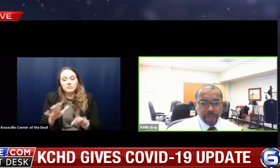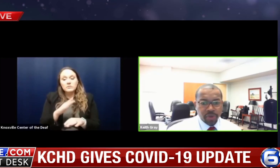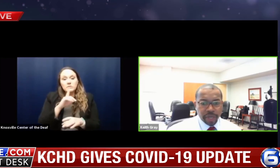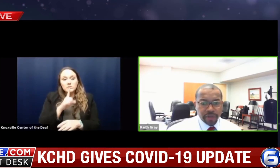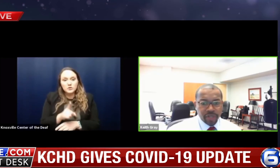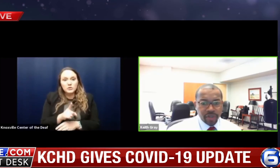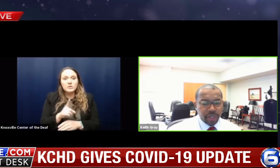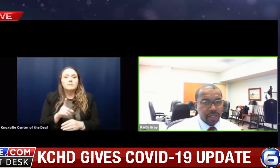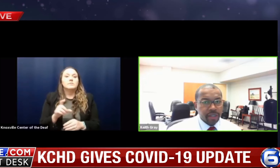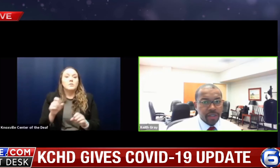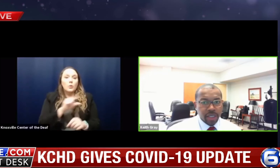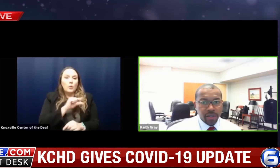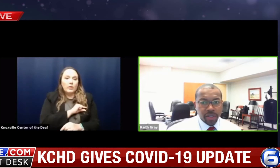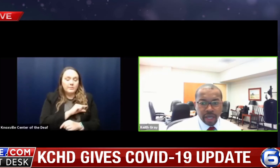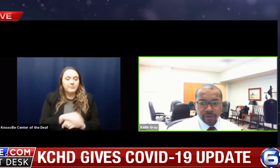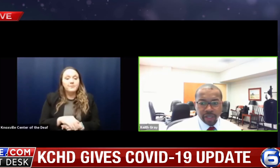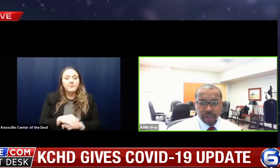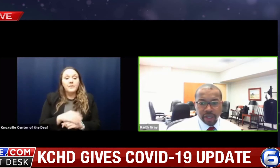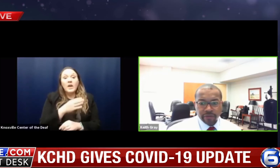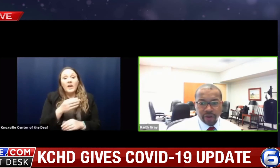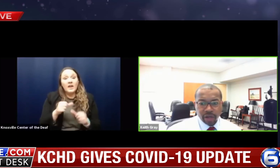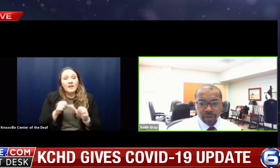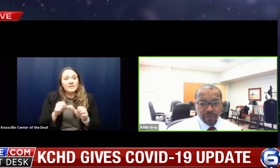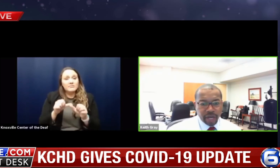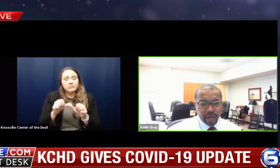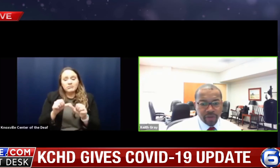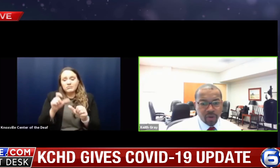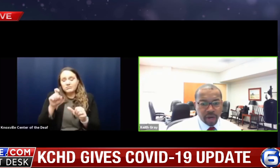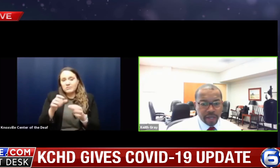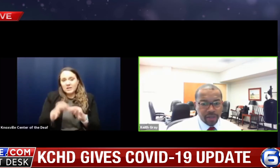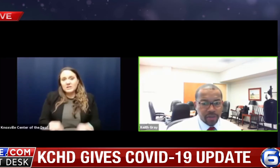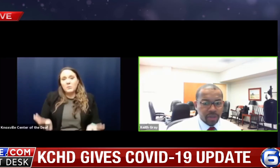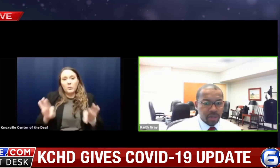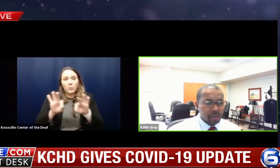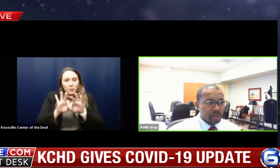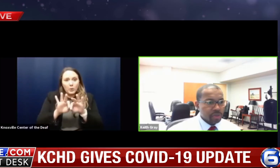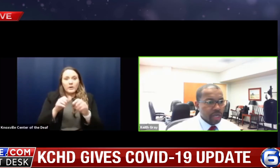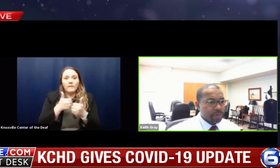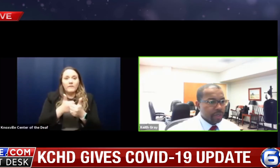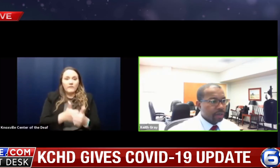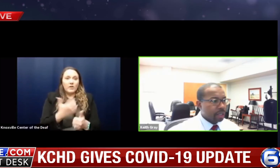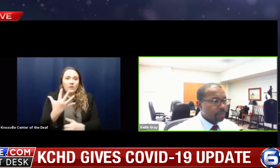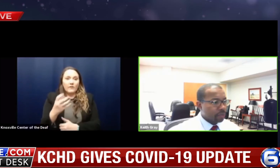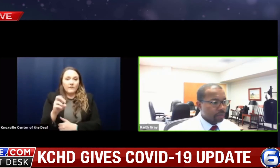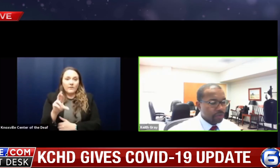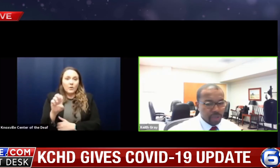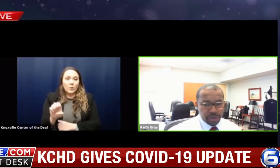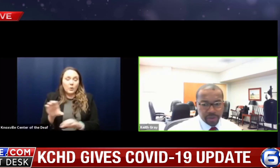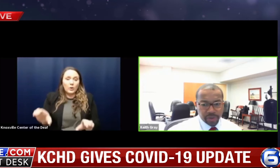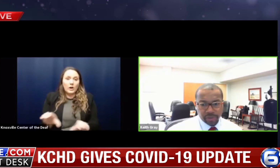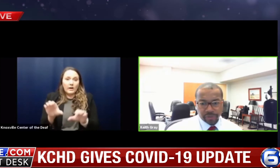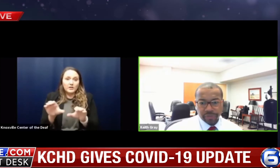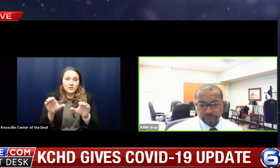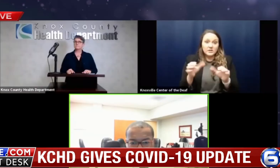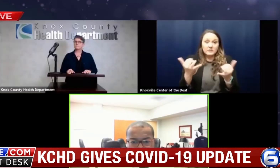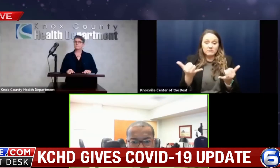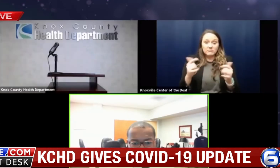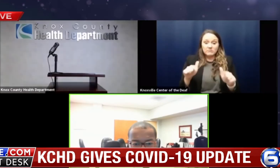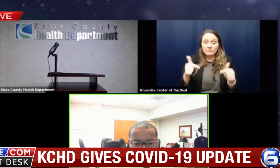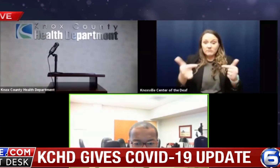we must remain vigilant and continue to advocate and follow the five core actions. So I'll stop there and make room for questions.